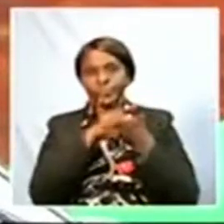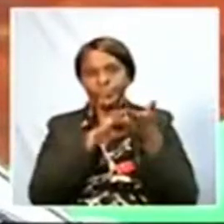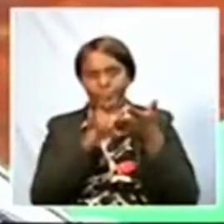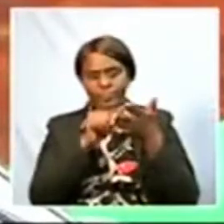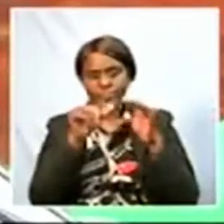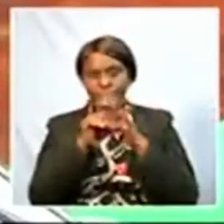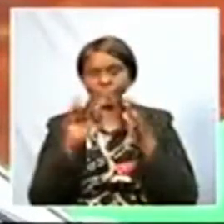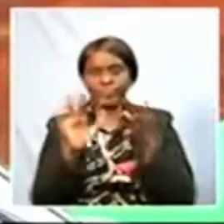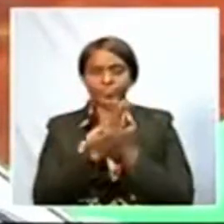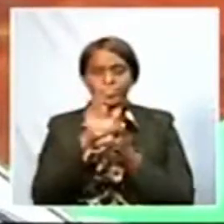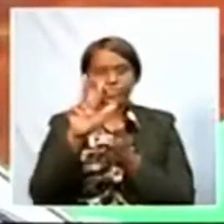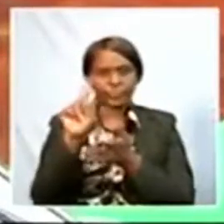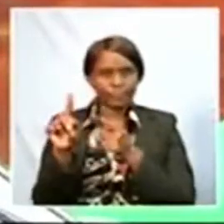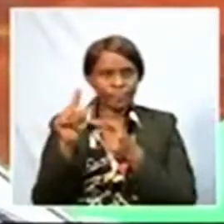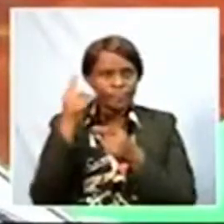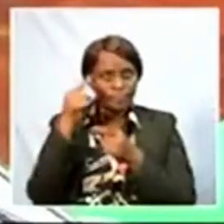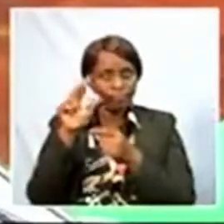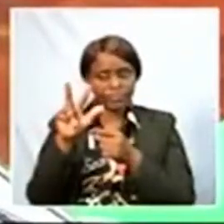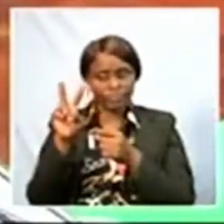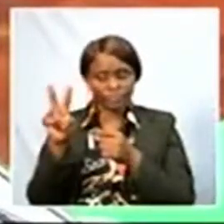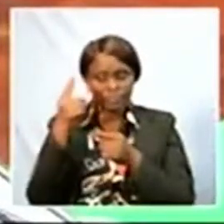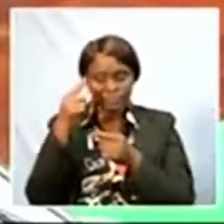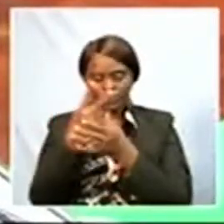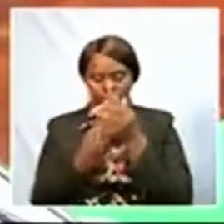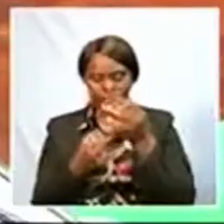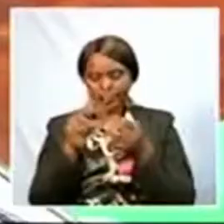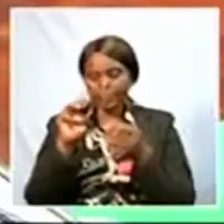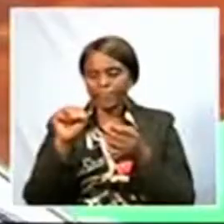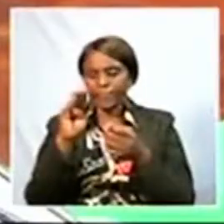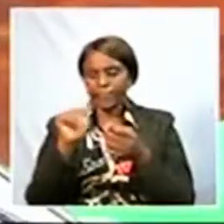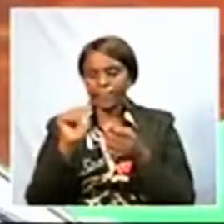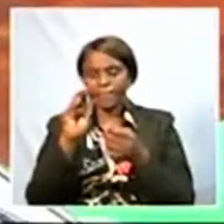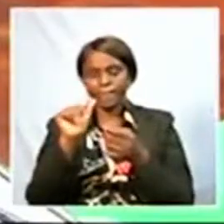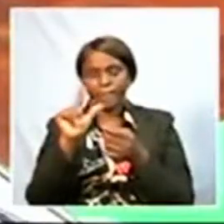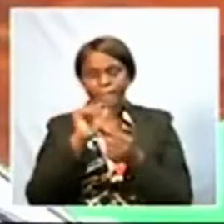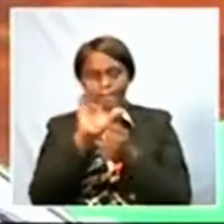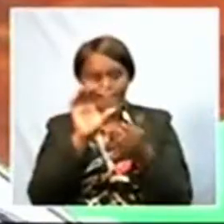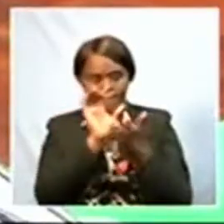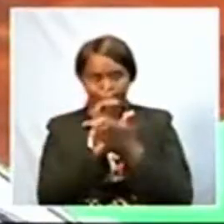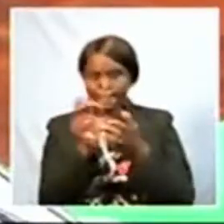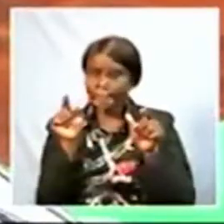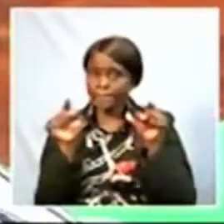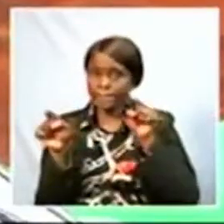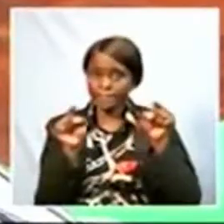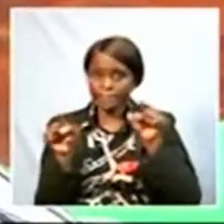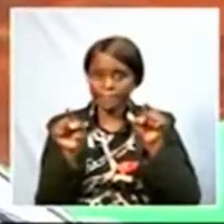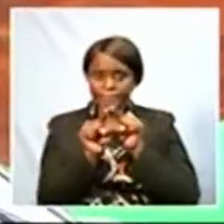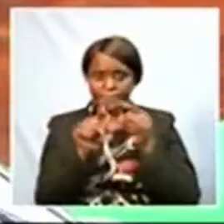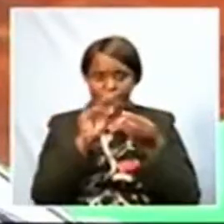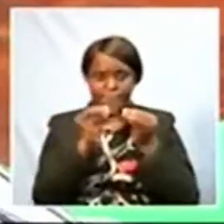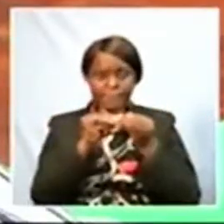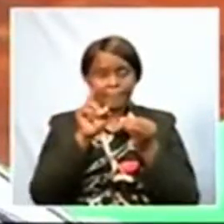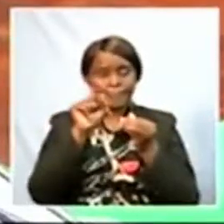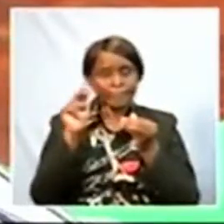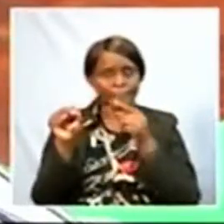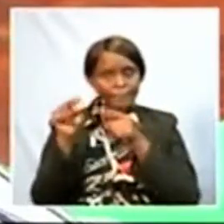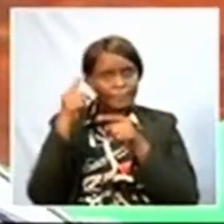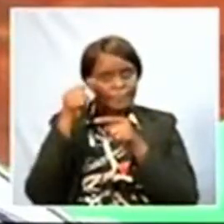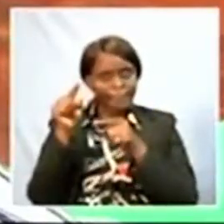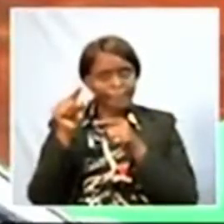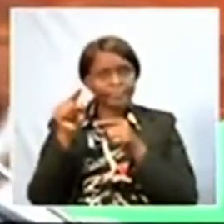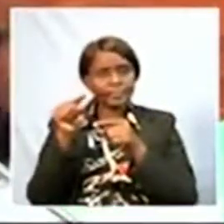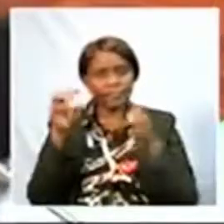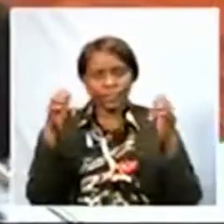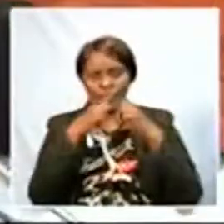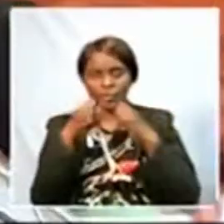on page 32 for both Mbabala and Choma Central constituency and Appendix 22 for